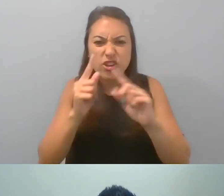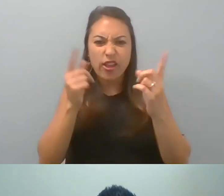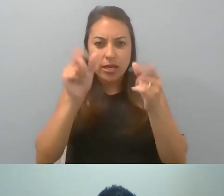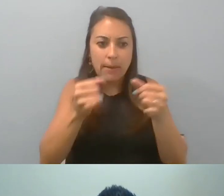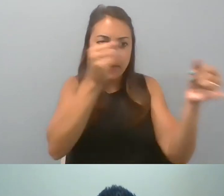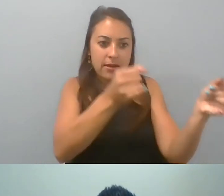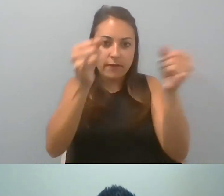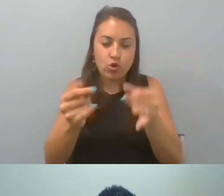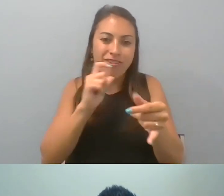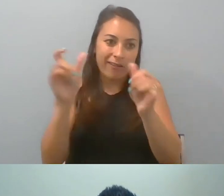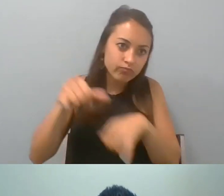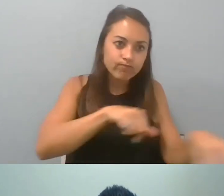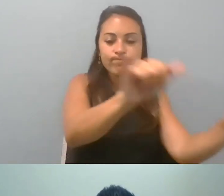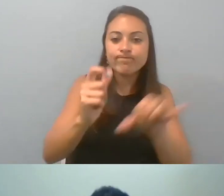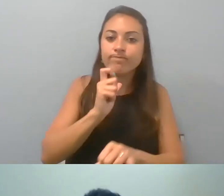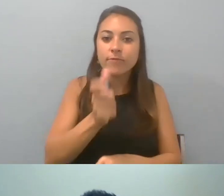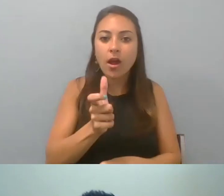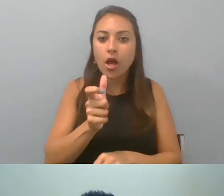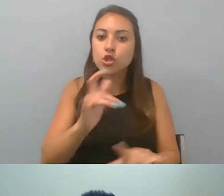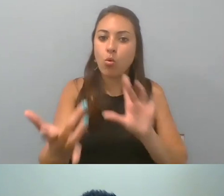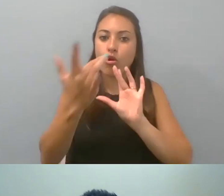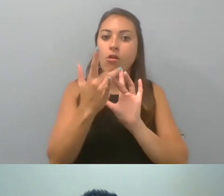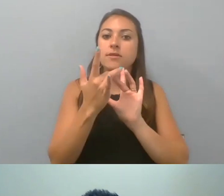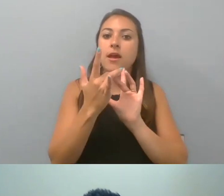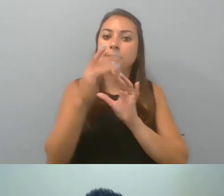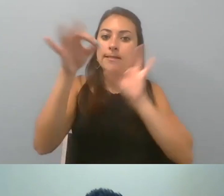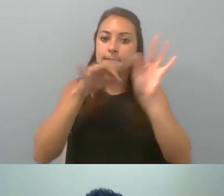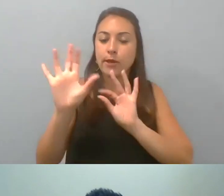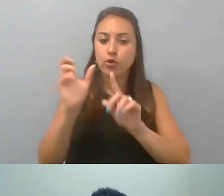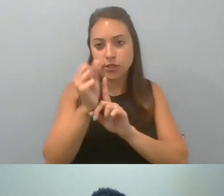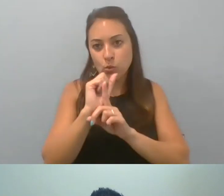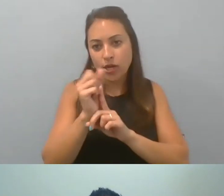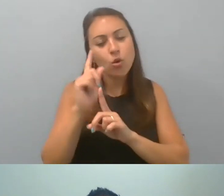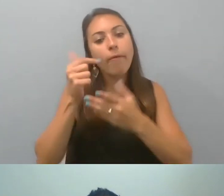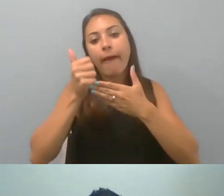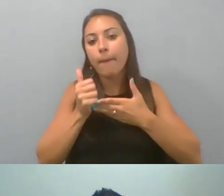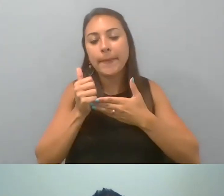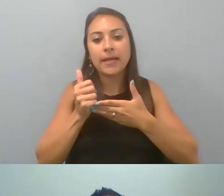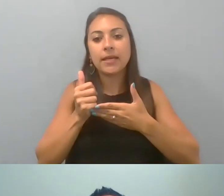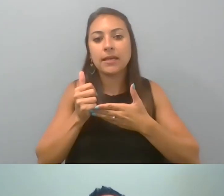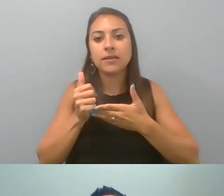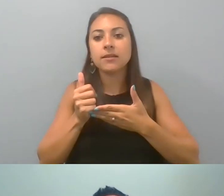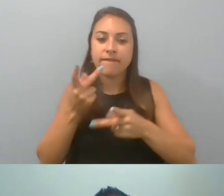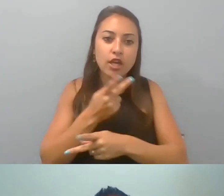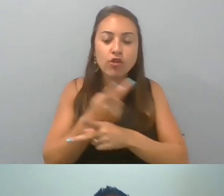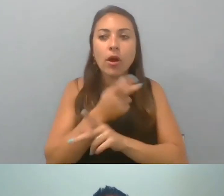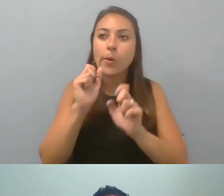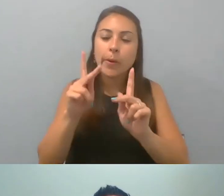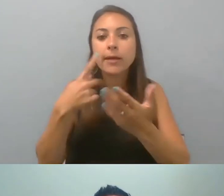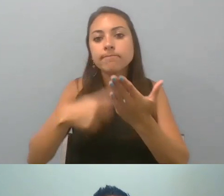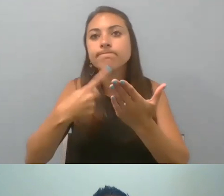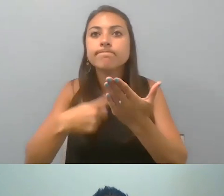the needs are not the same for every single person. And it's just helpful for me to talk specifically